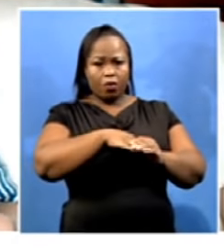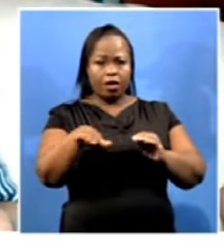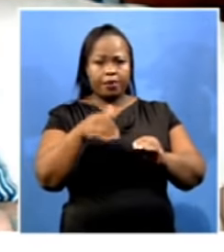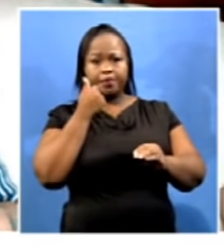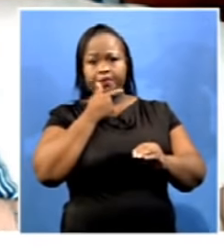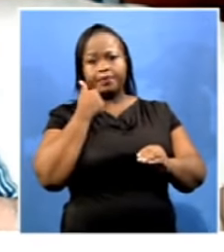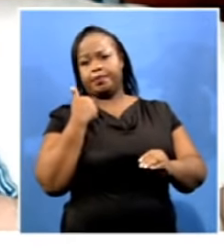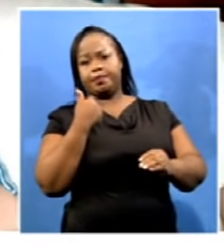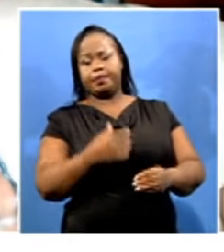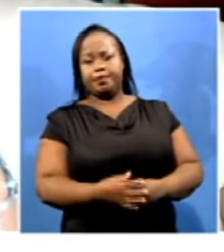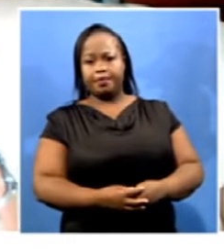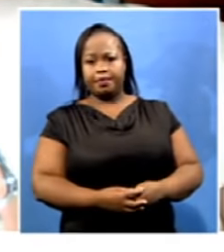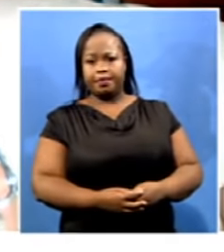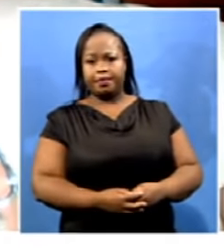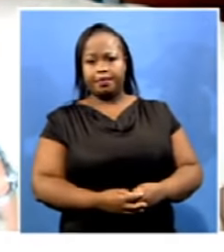now happened?